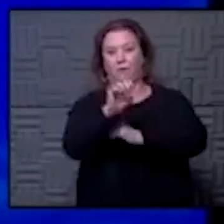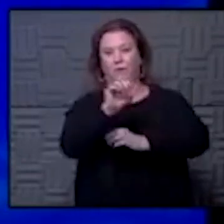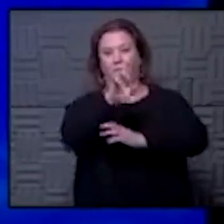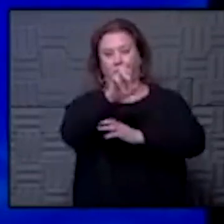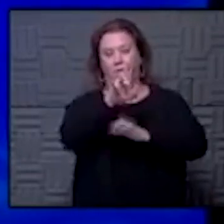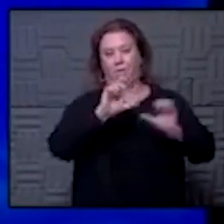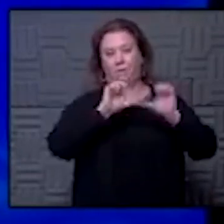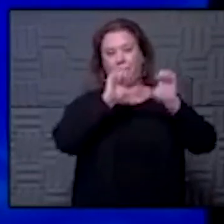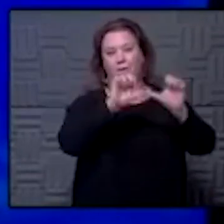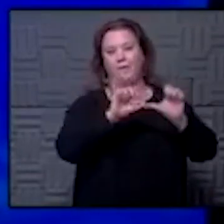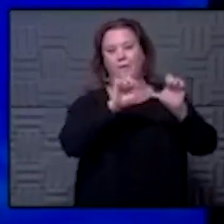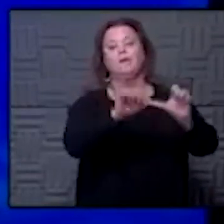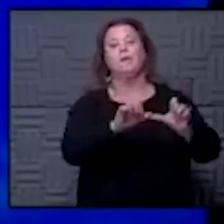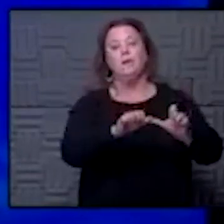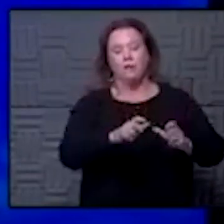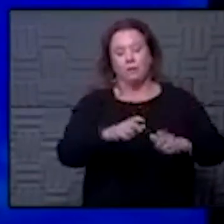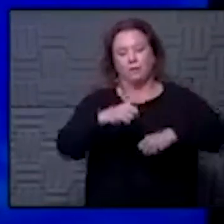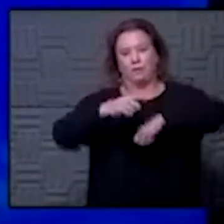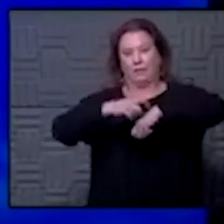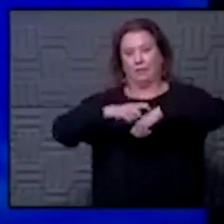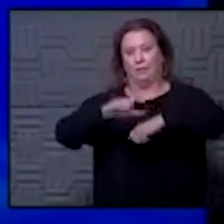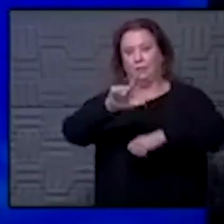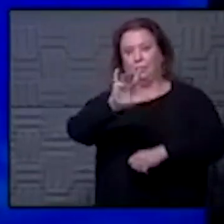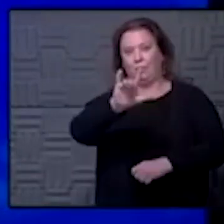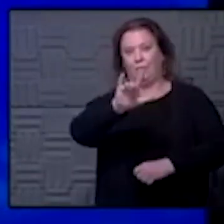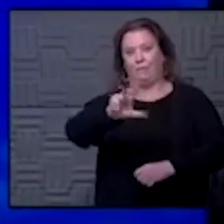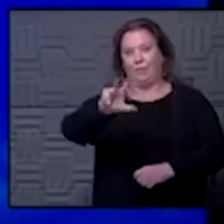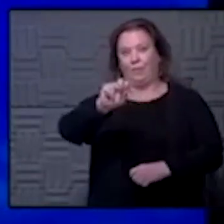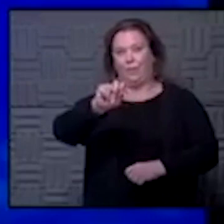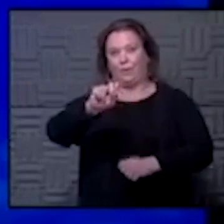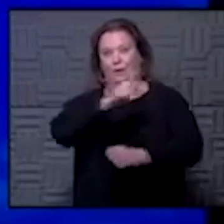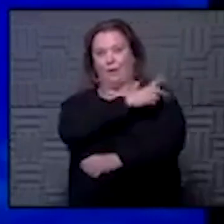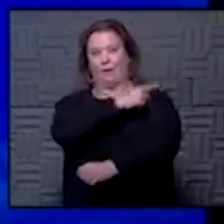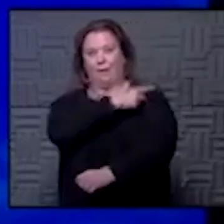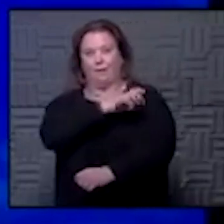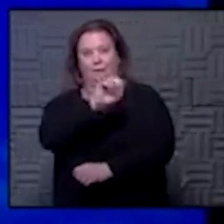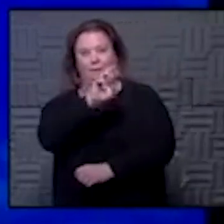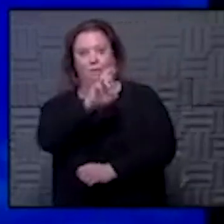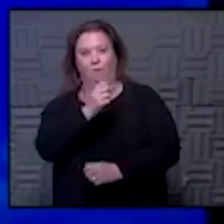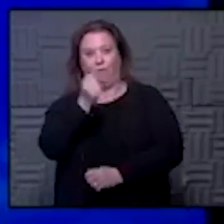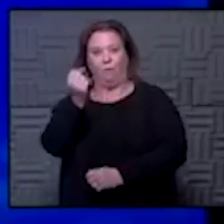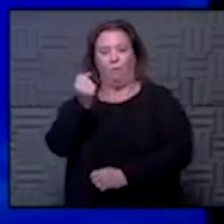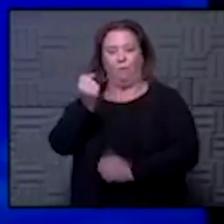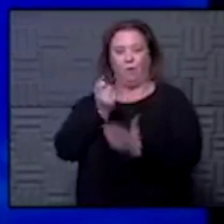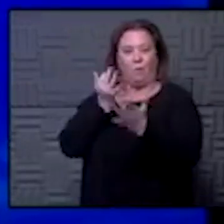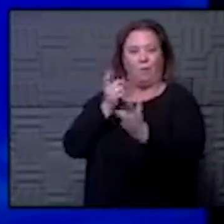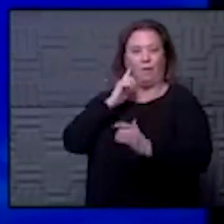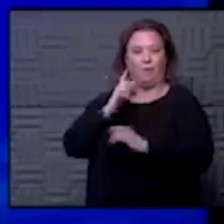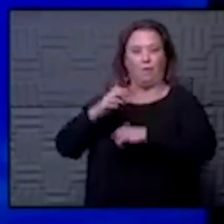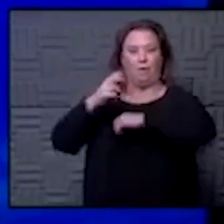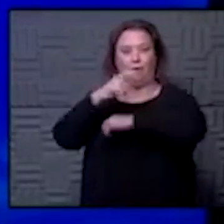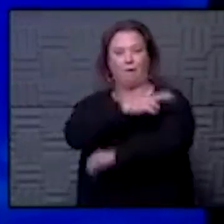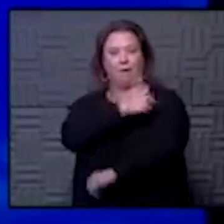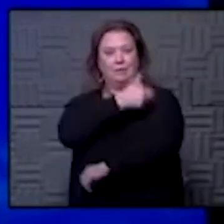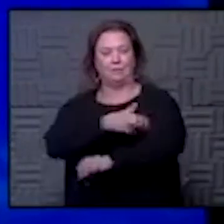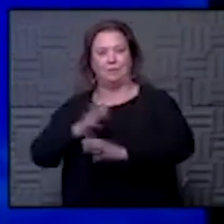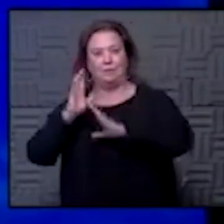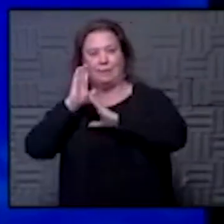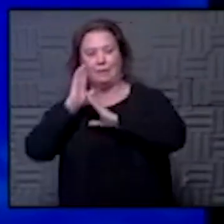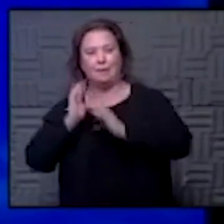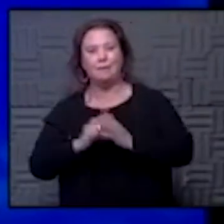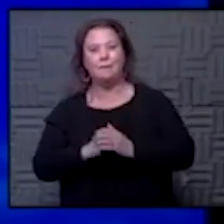for prolonged periods. There have been times we've had 25 or 30 patients in the emergency room waiting on a hospital bed. And then there